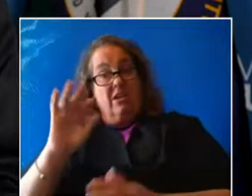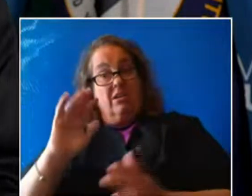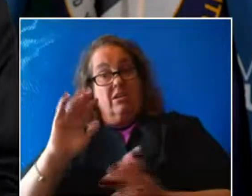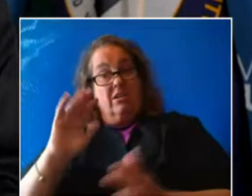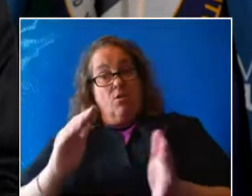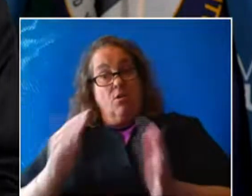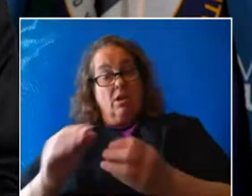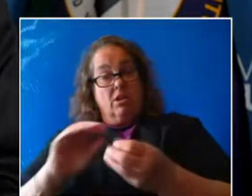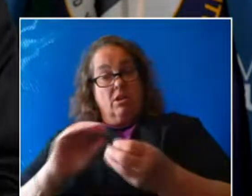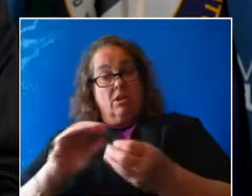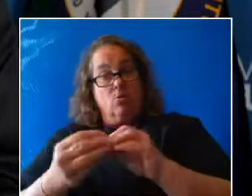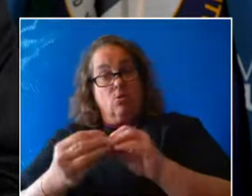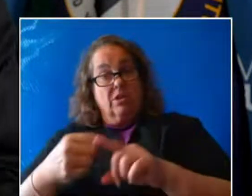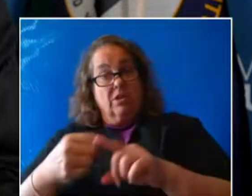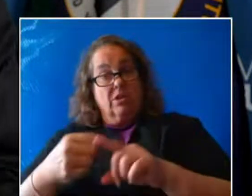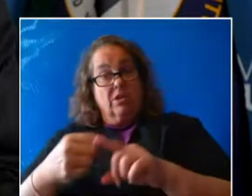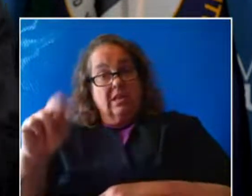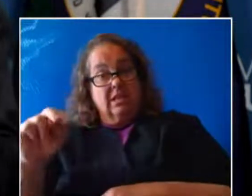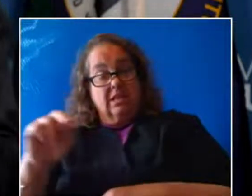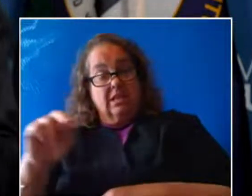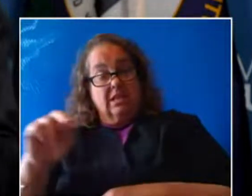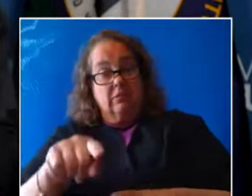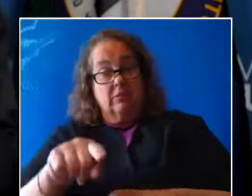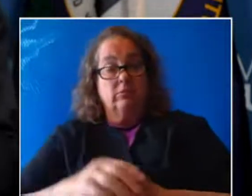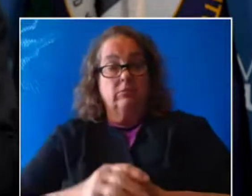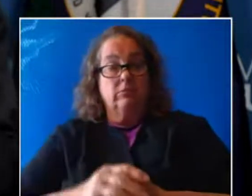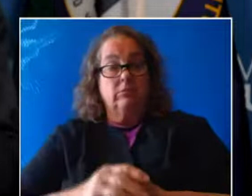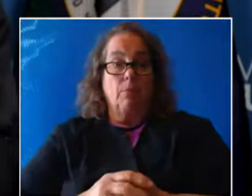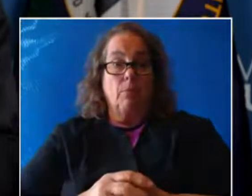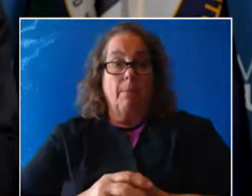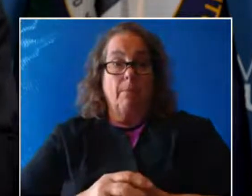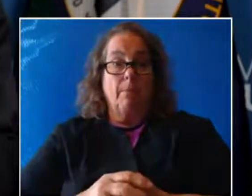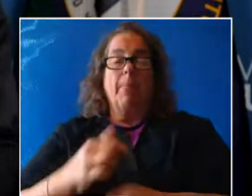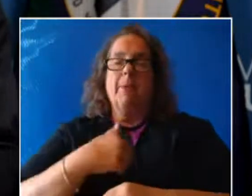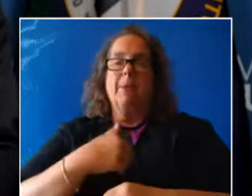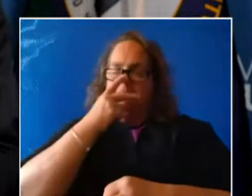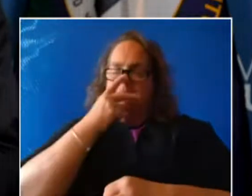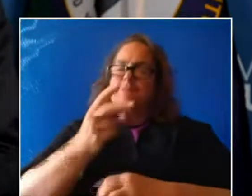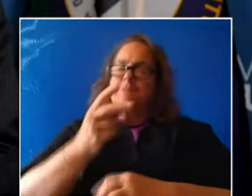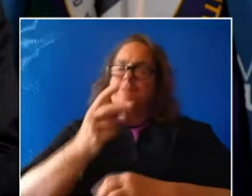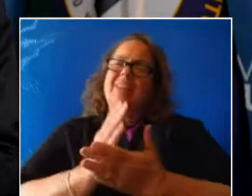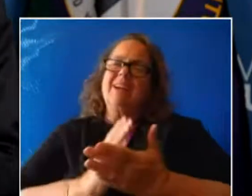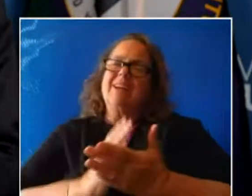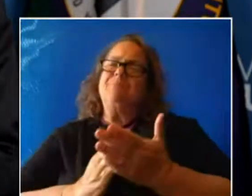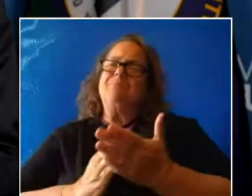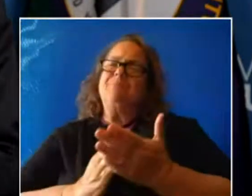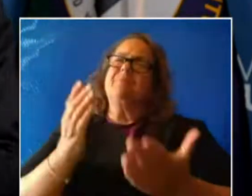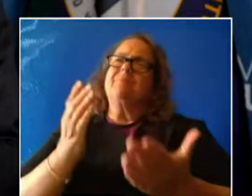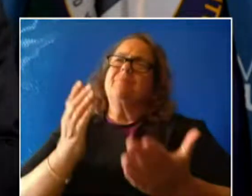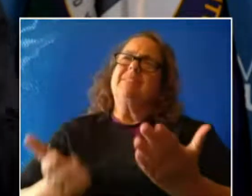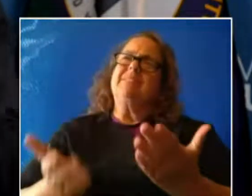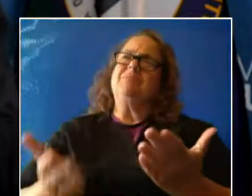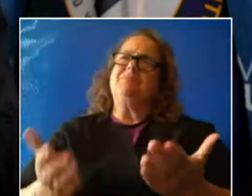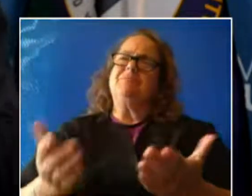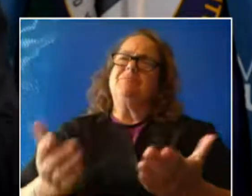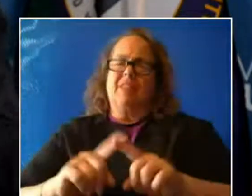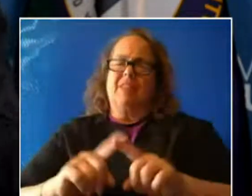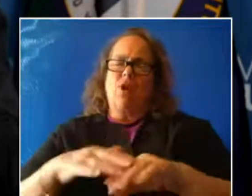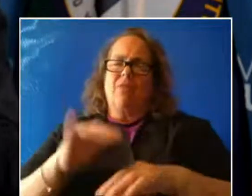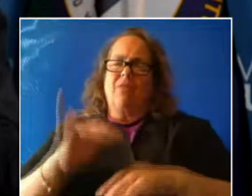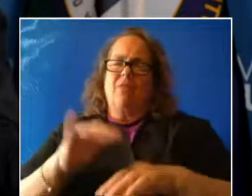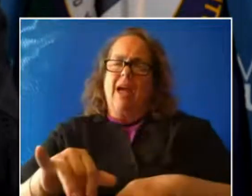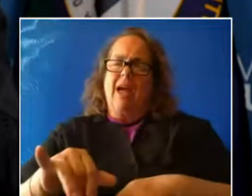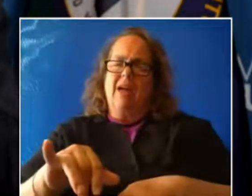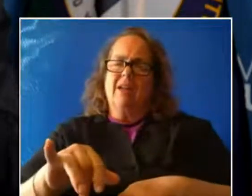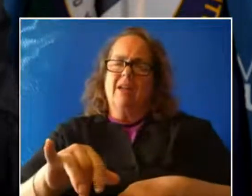bit? Yeah, we've seen some variation on that, Melissa, but there's no question that we're seeing the